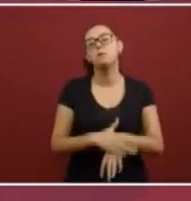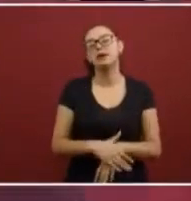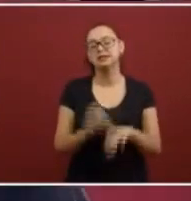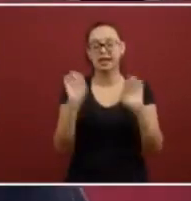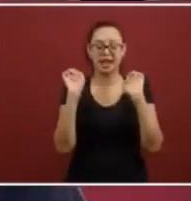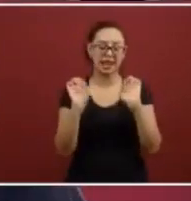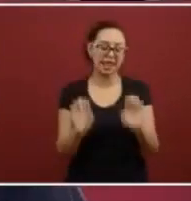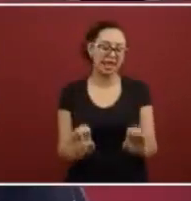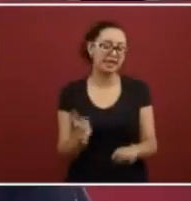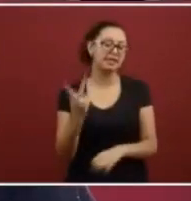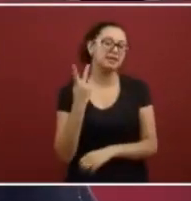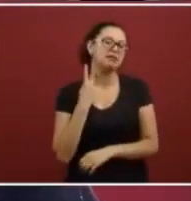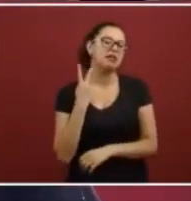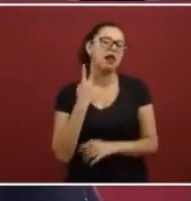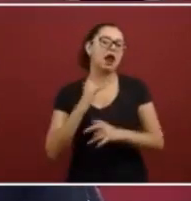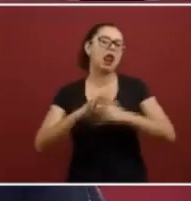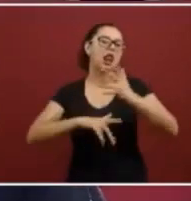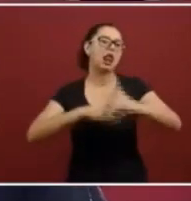elegantemente But- politiquería.